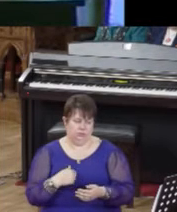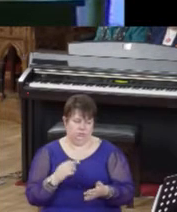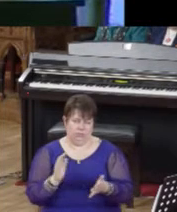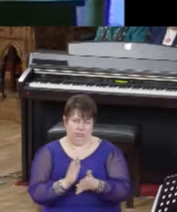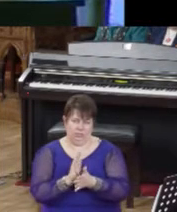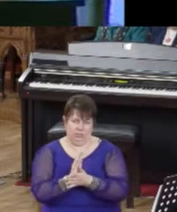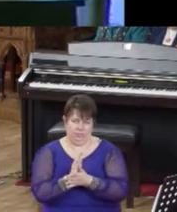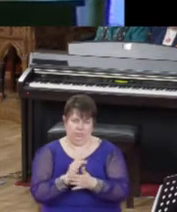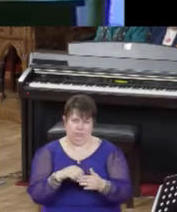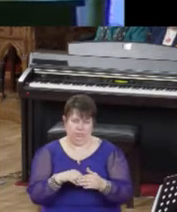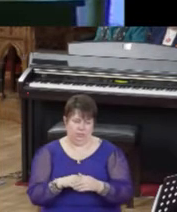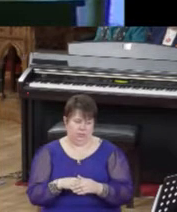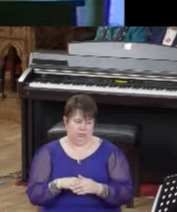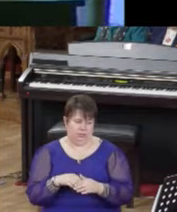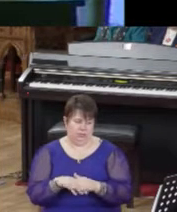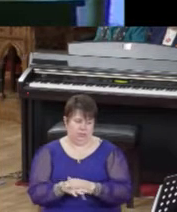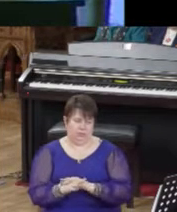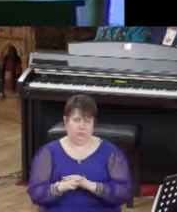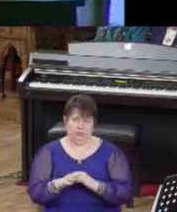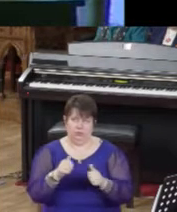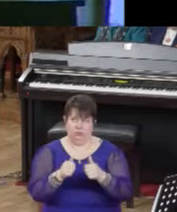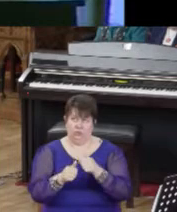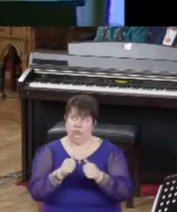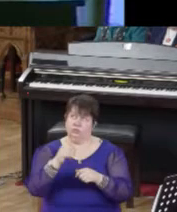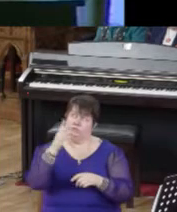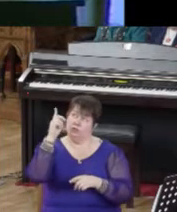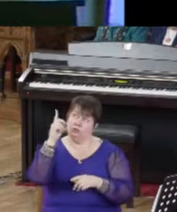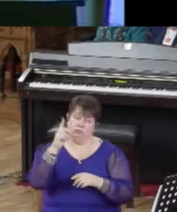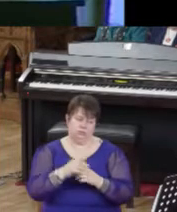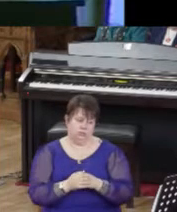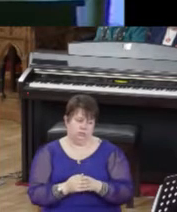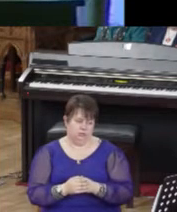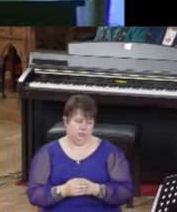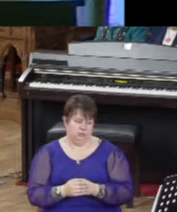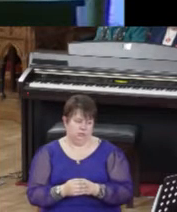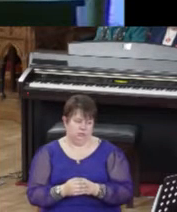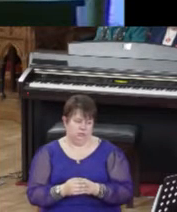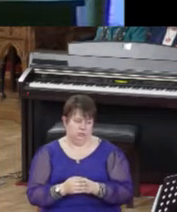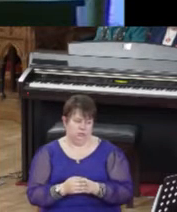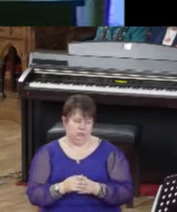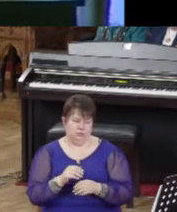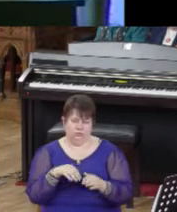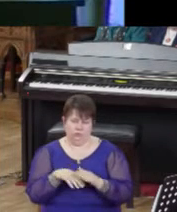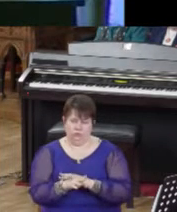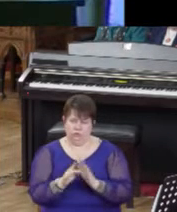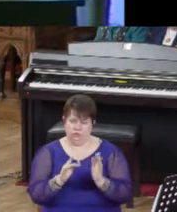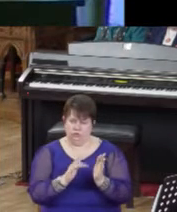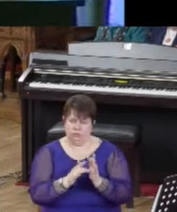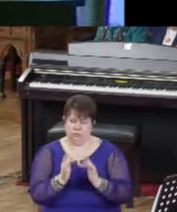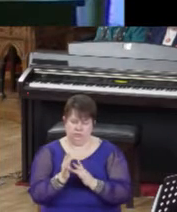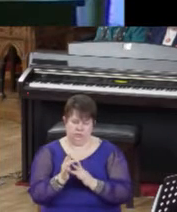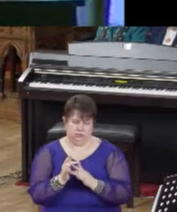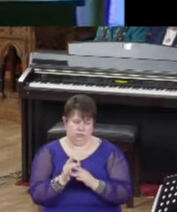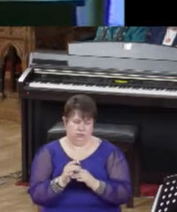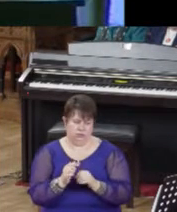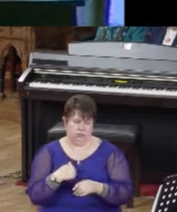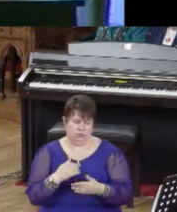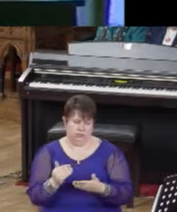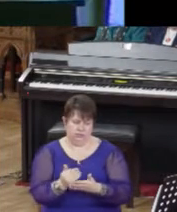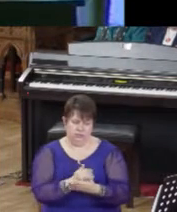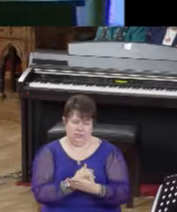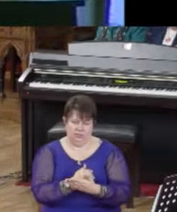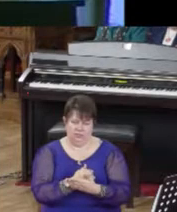We rejoice in the goodness of God to us through Jesus Christ,